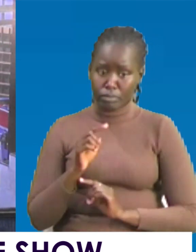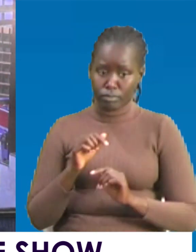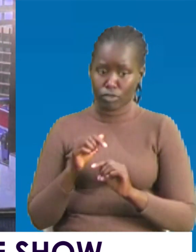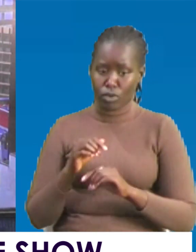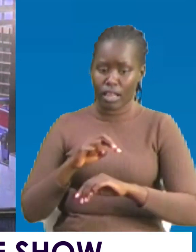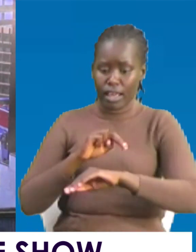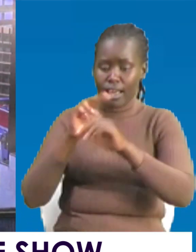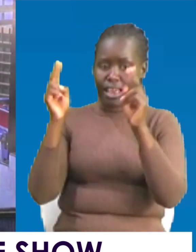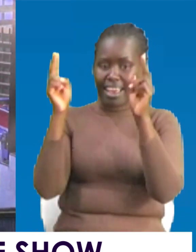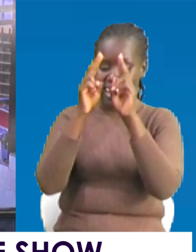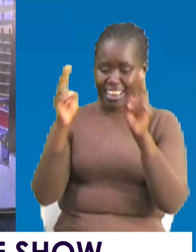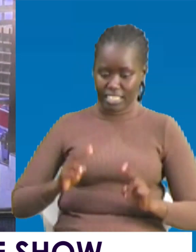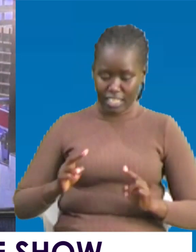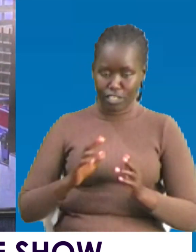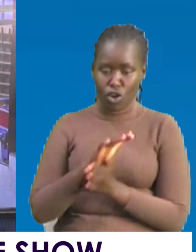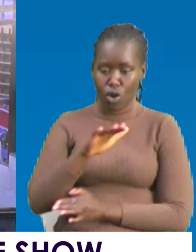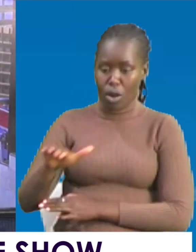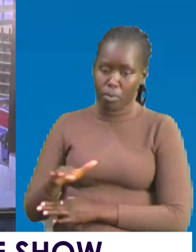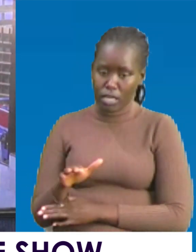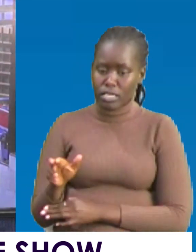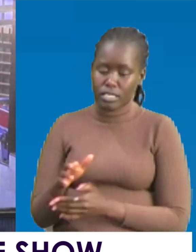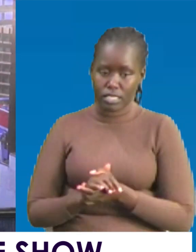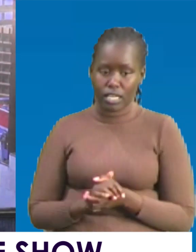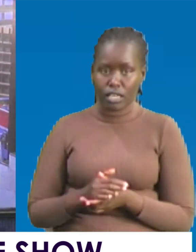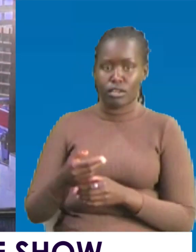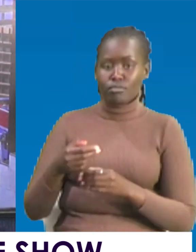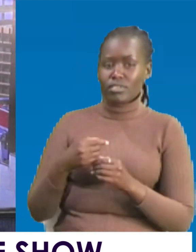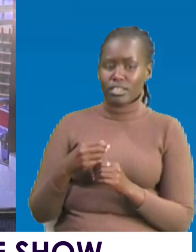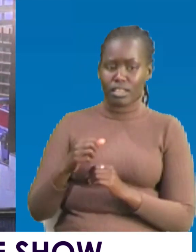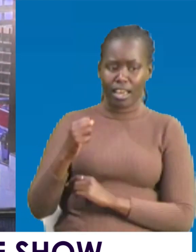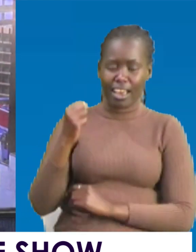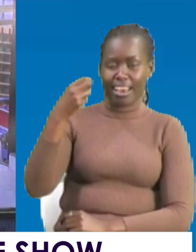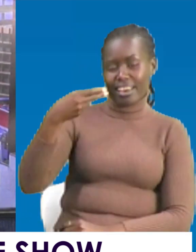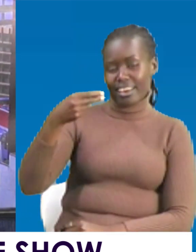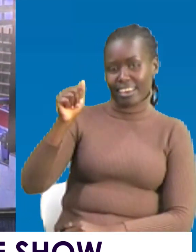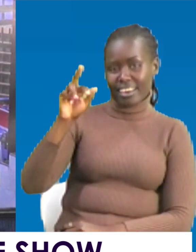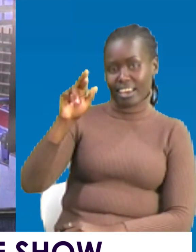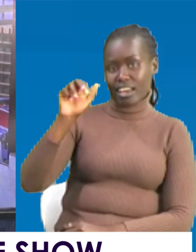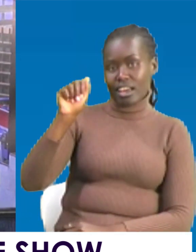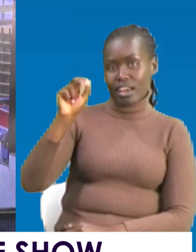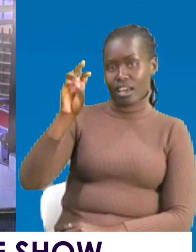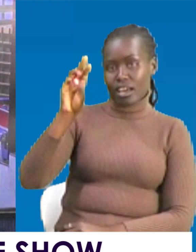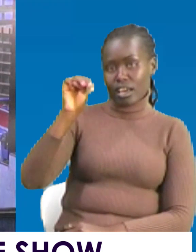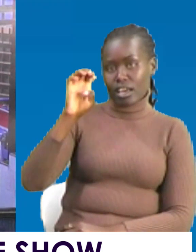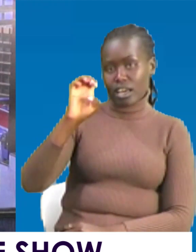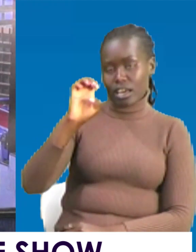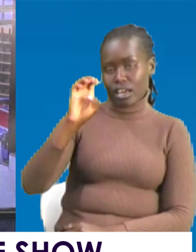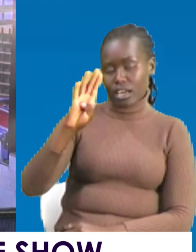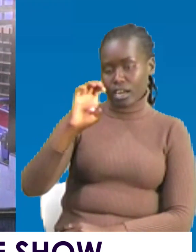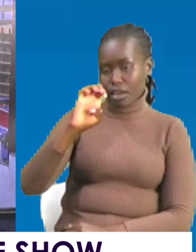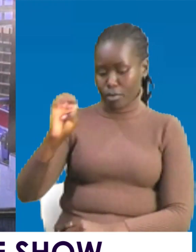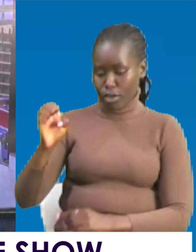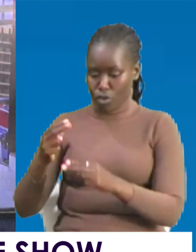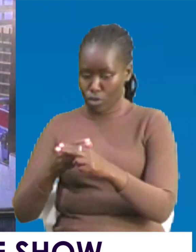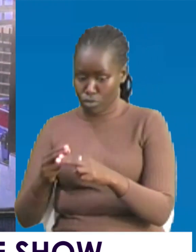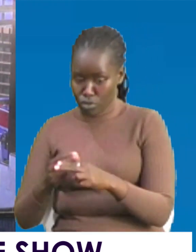international platform. Not anymore. Look at the Harambee Starlets. Just see what they are doing. Very soon, we are going to have them